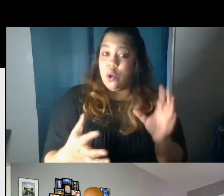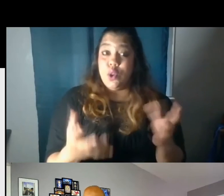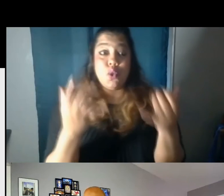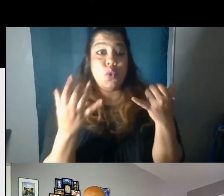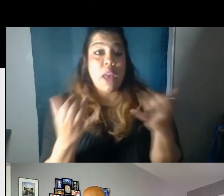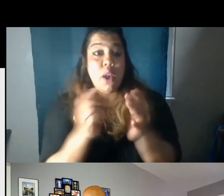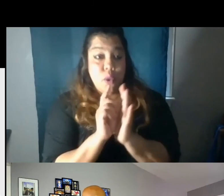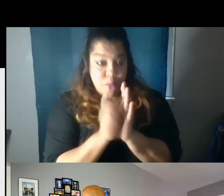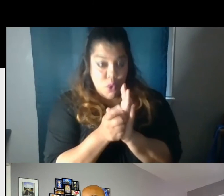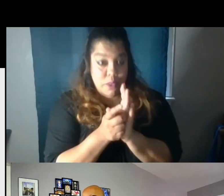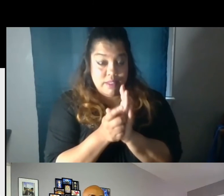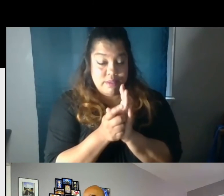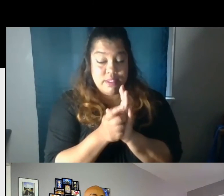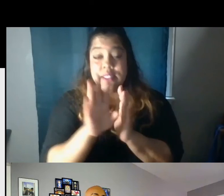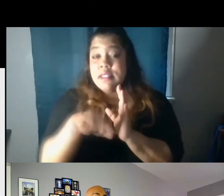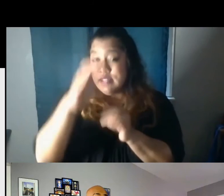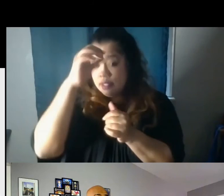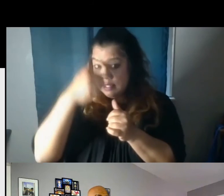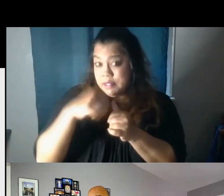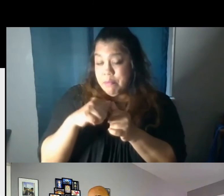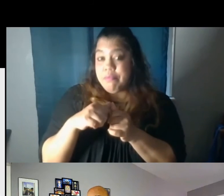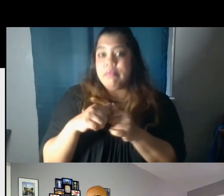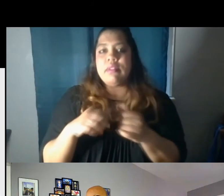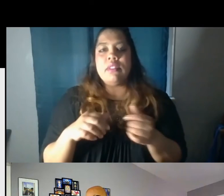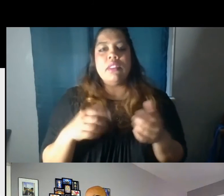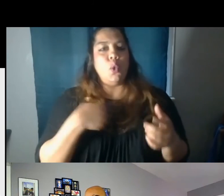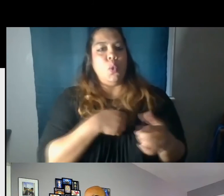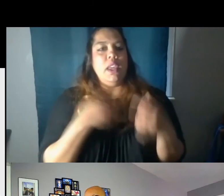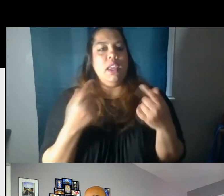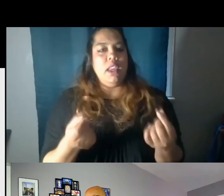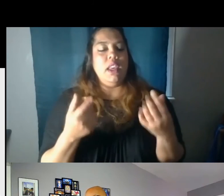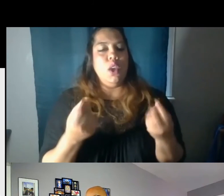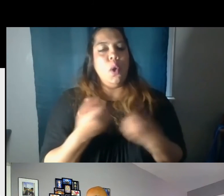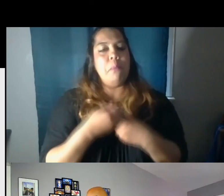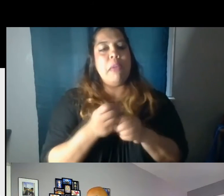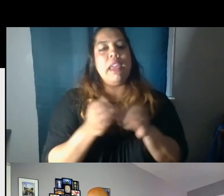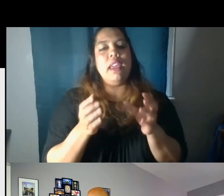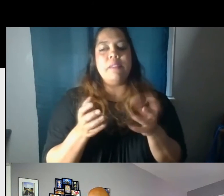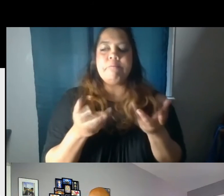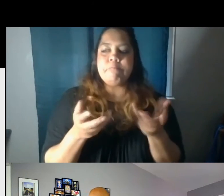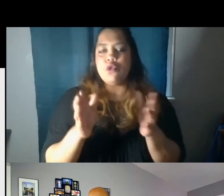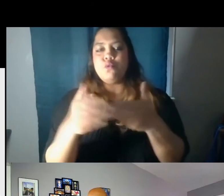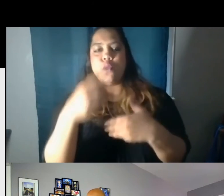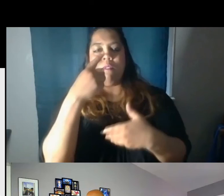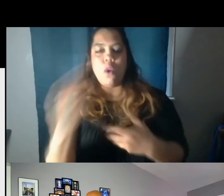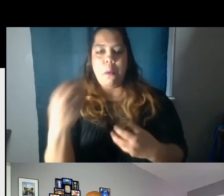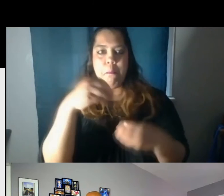and keep in mind that when we let go, what we are doing is making the space for more and more goodness to fill